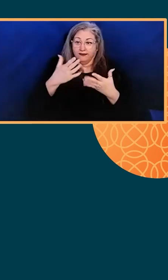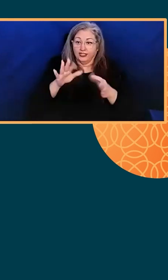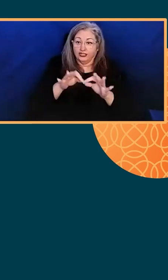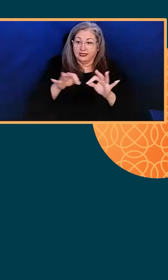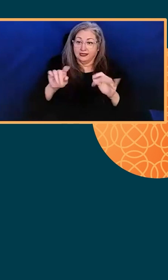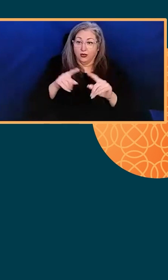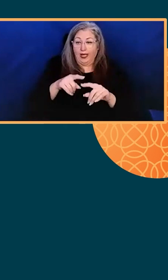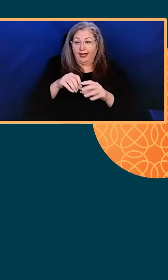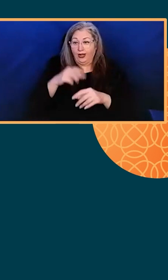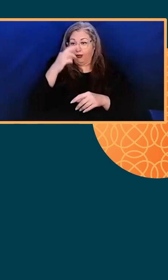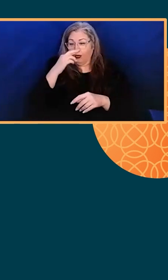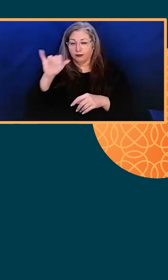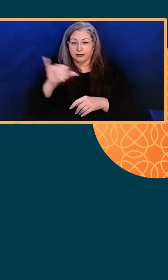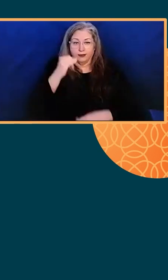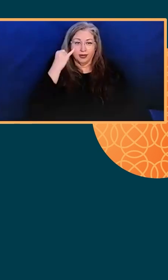When in Rome.